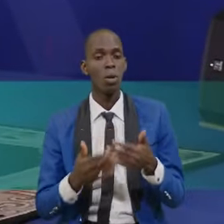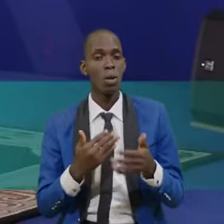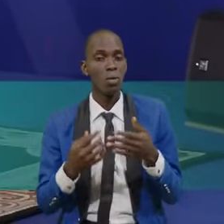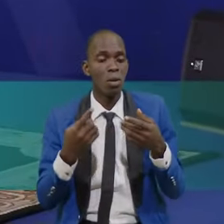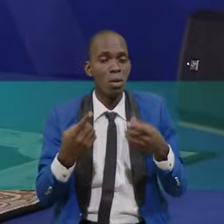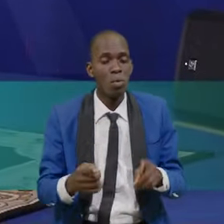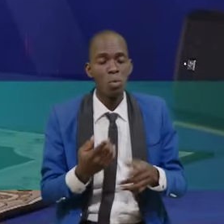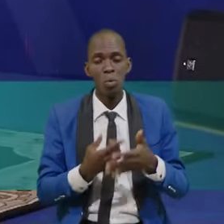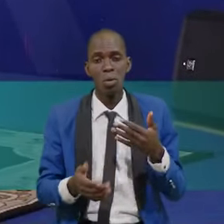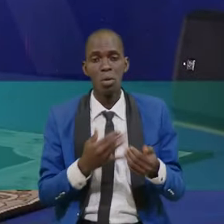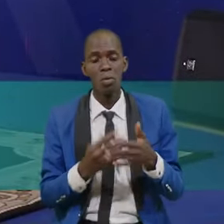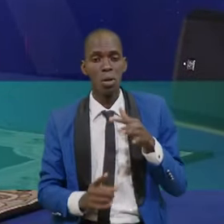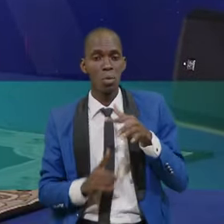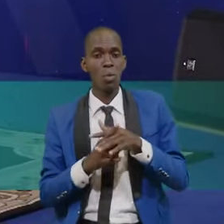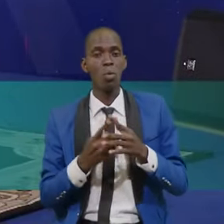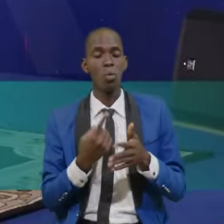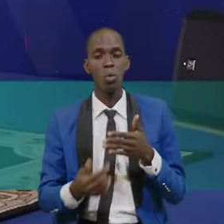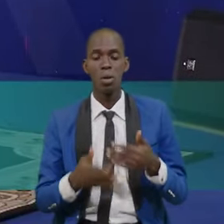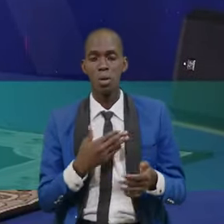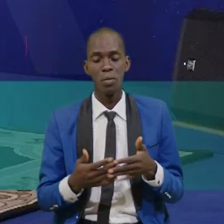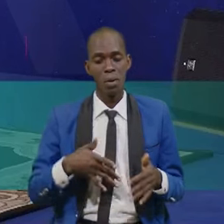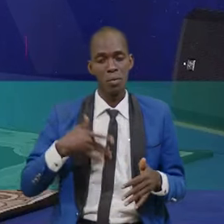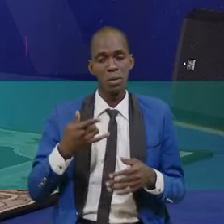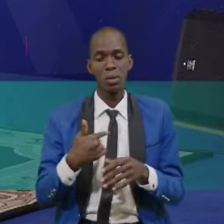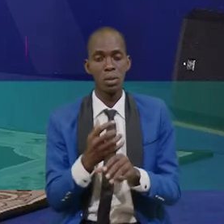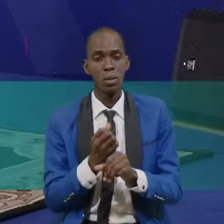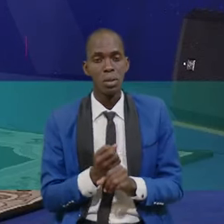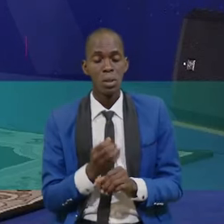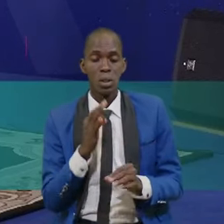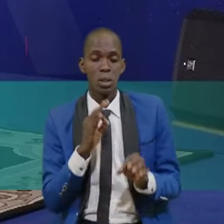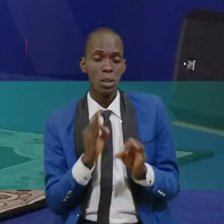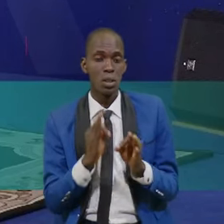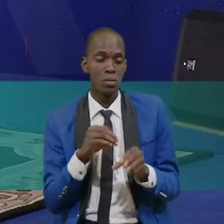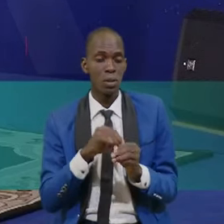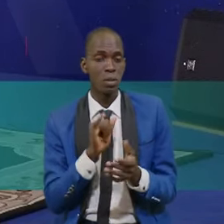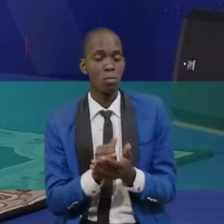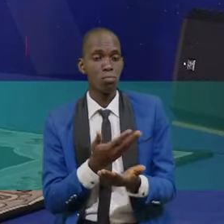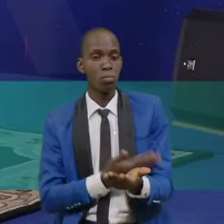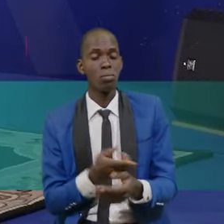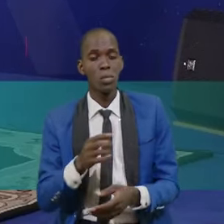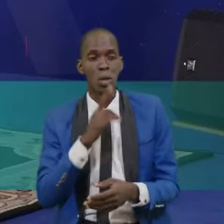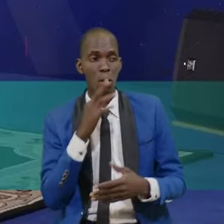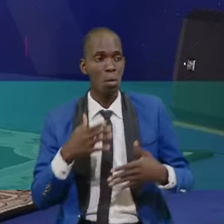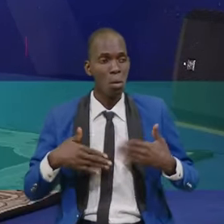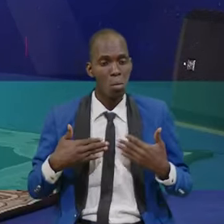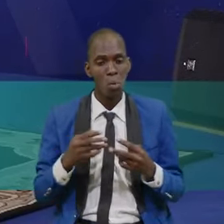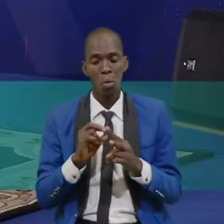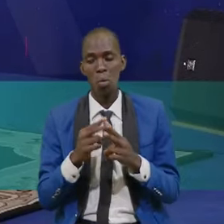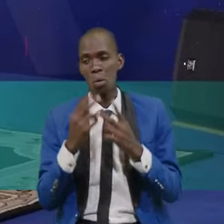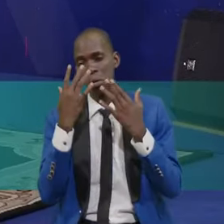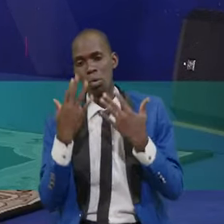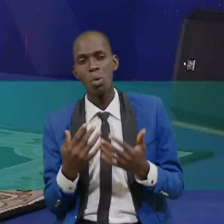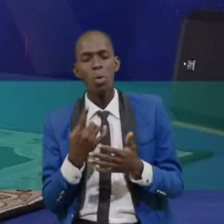mood they have that morning, if they are happy, if they are sad, whatever may be the emotion of